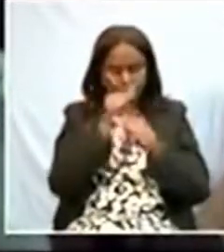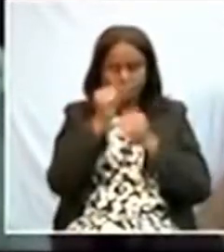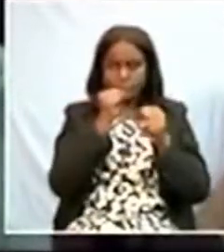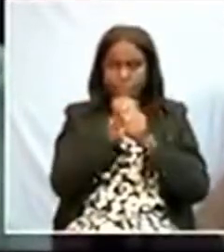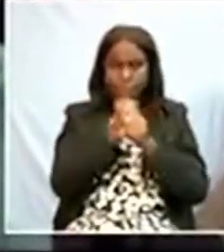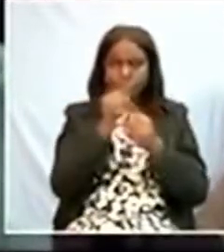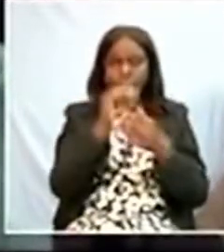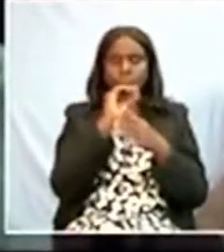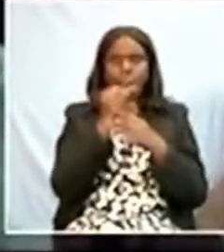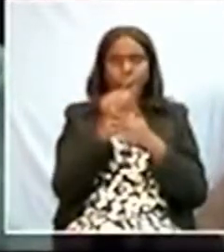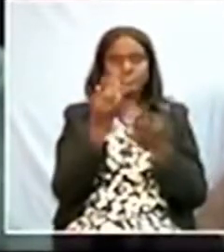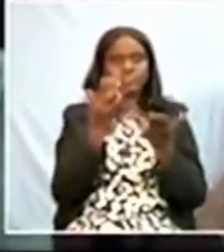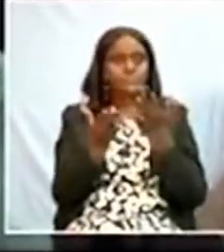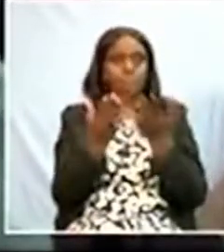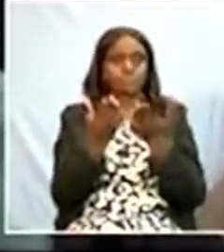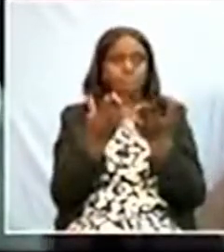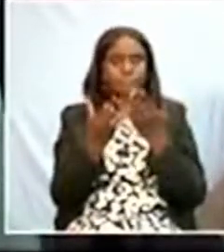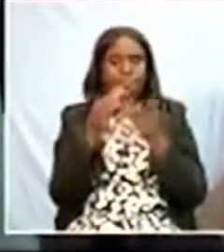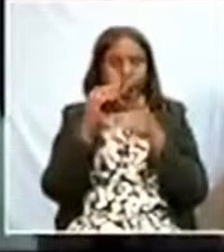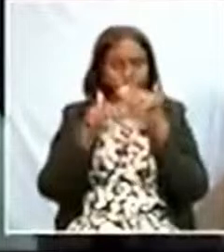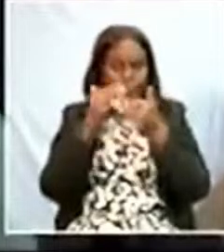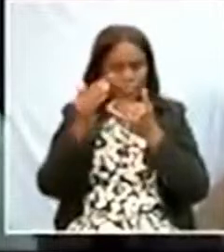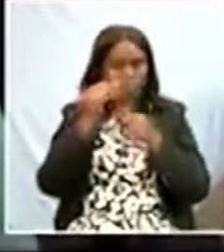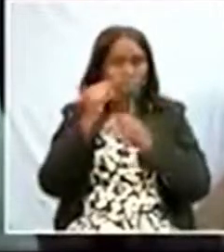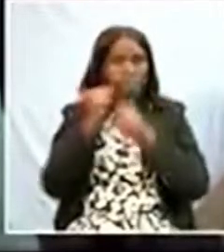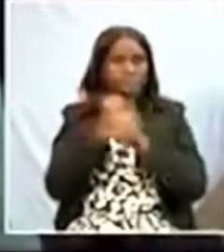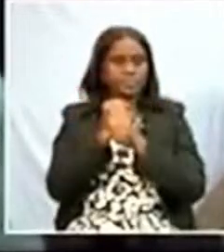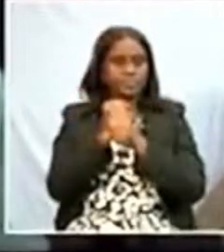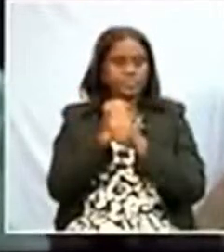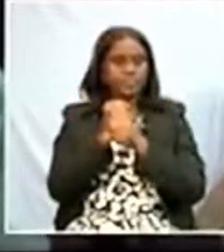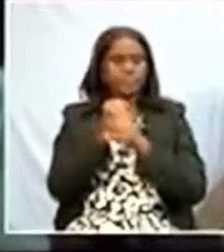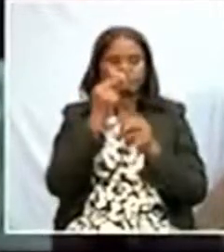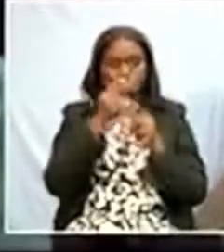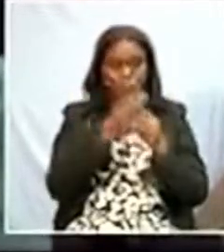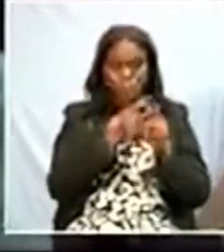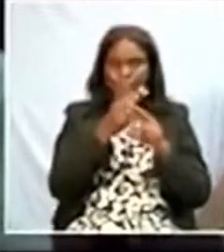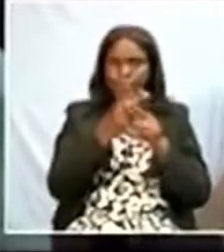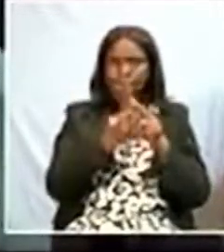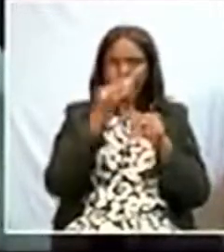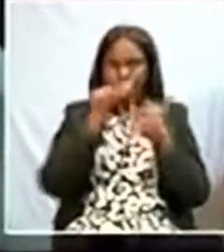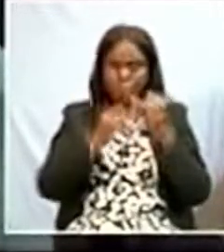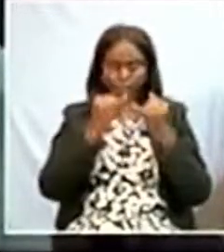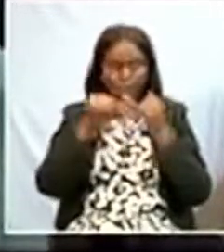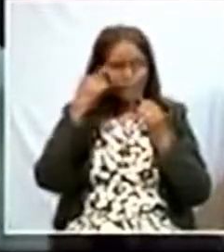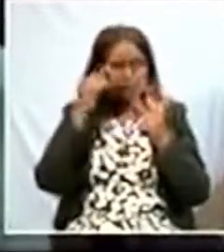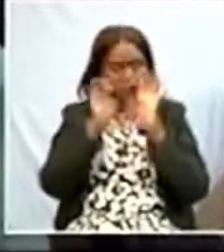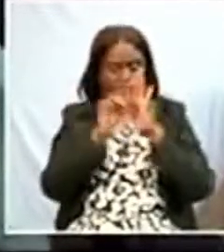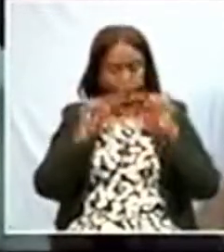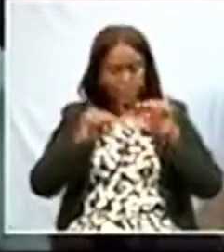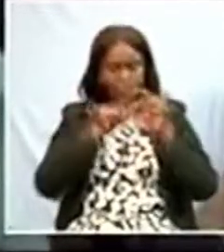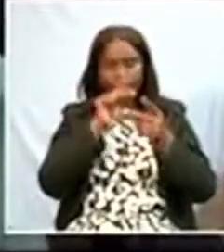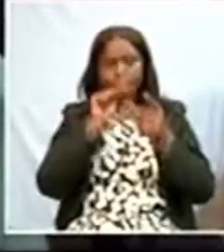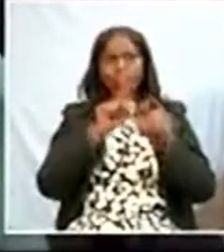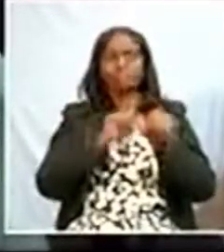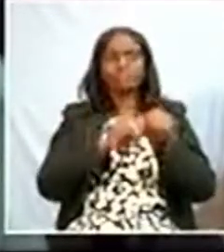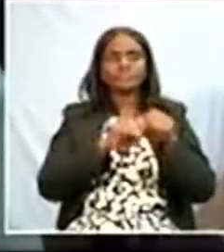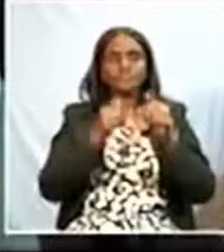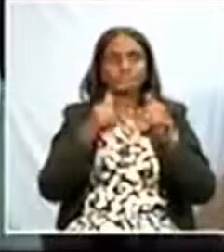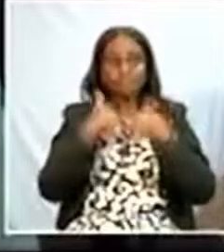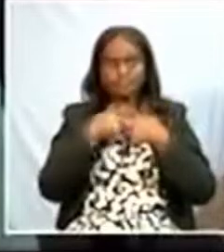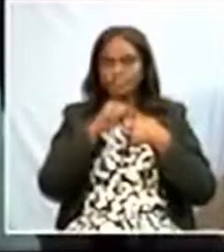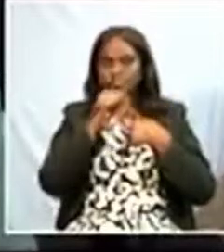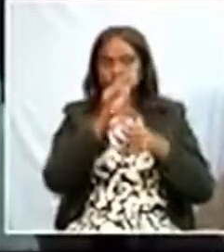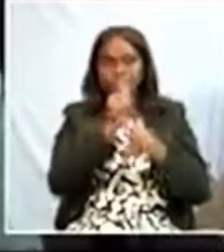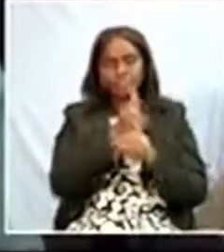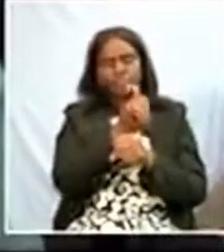or the following semester. The month will lapse. Just for example, like this semester, they've not